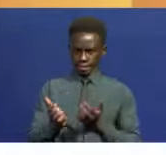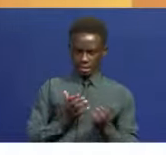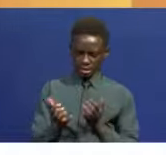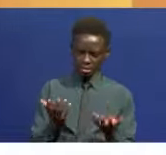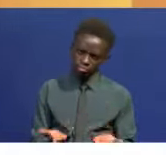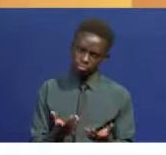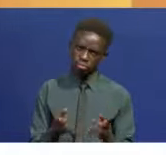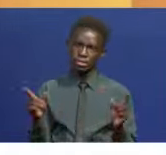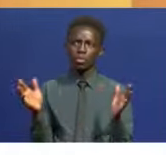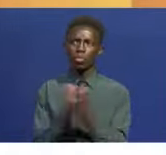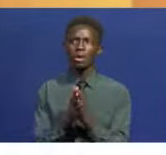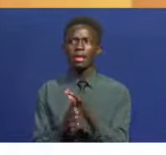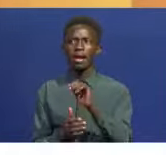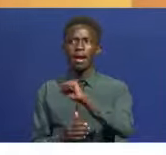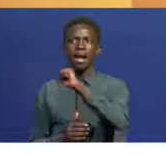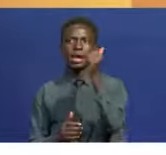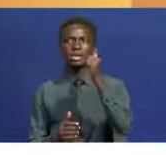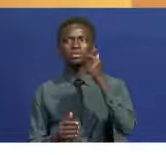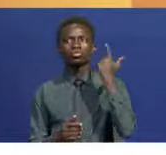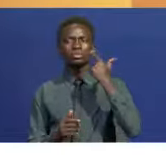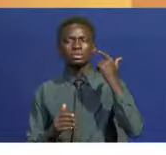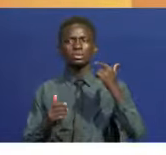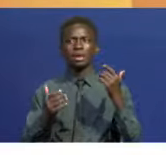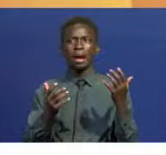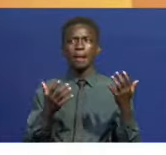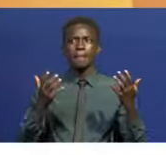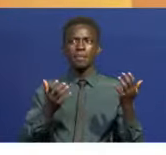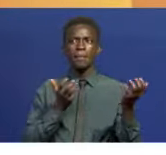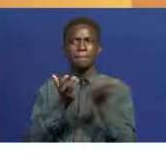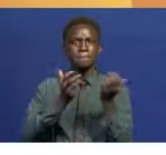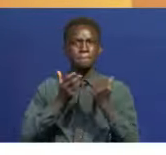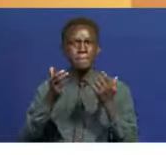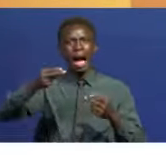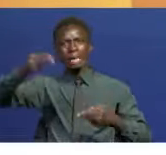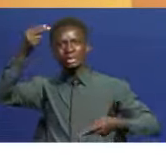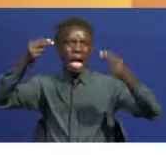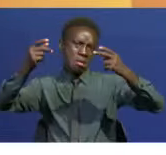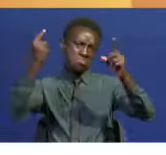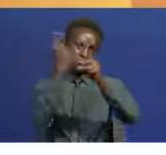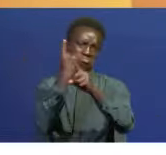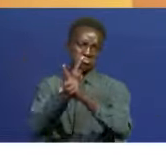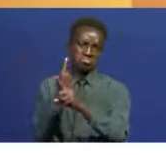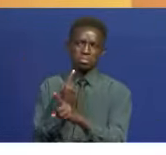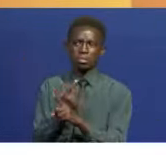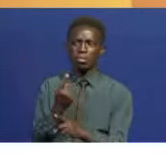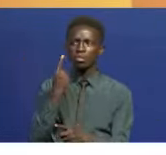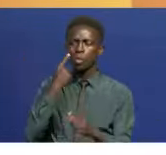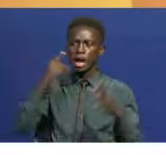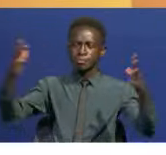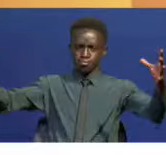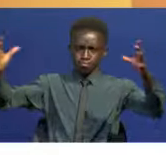the upper guys who are doing higher businesses. And then we see how we can